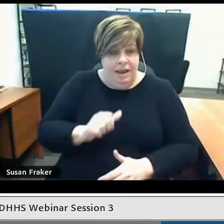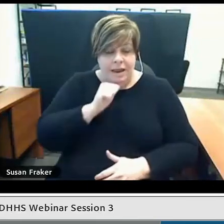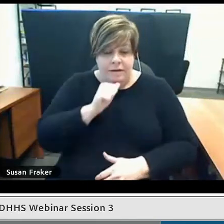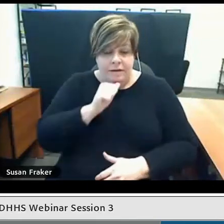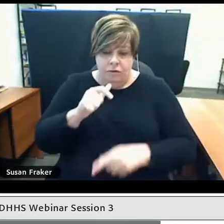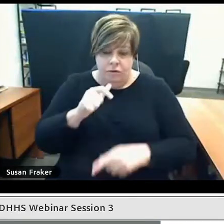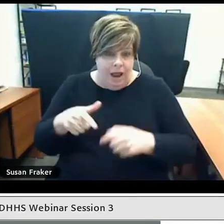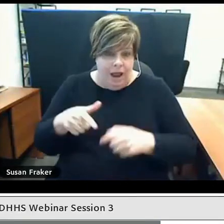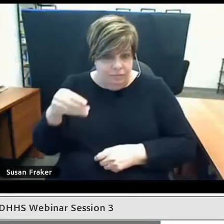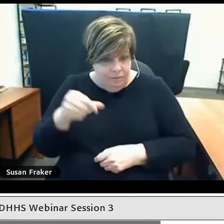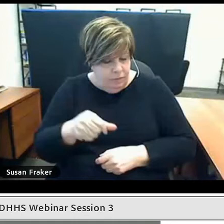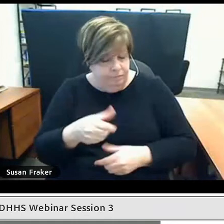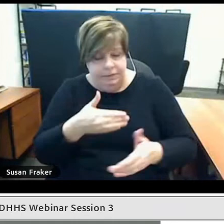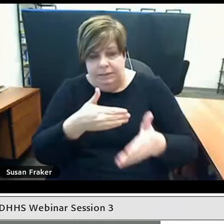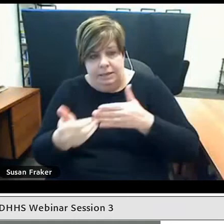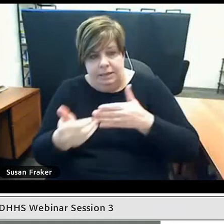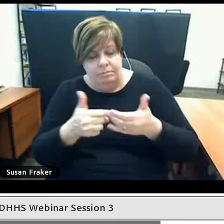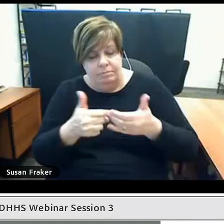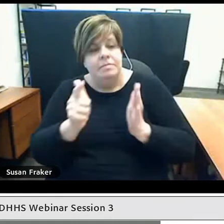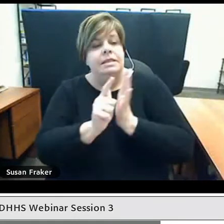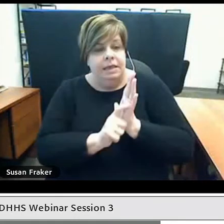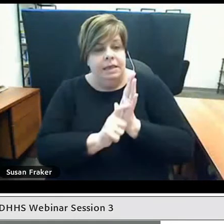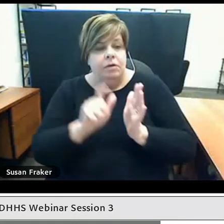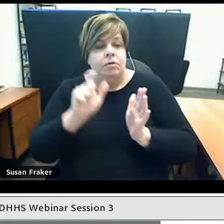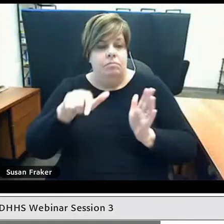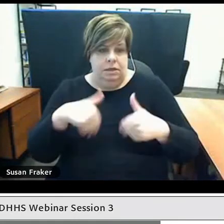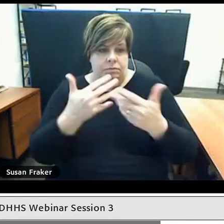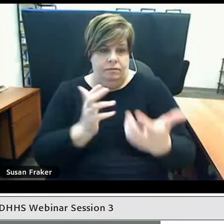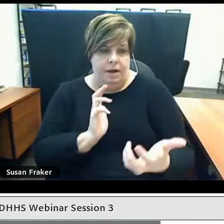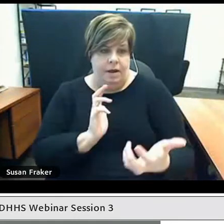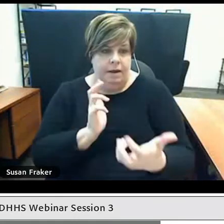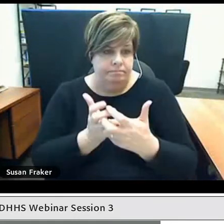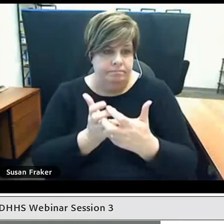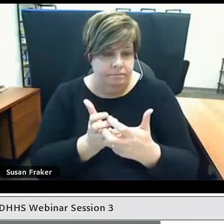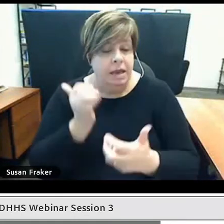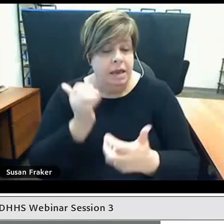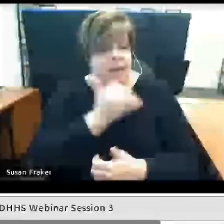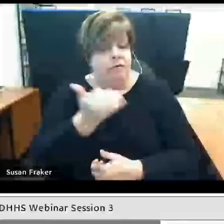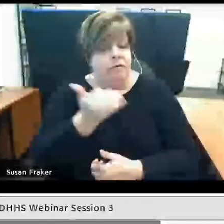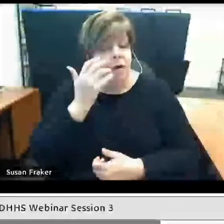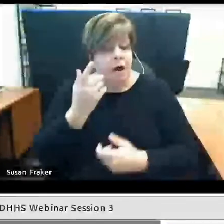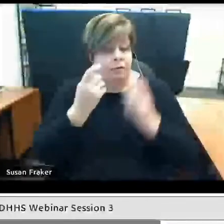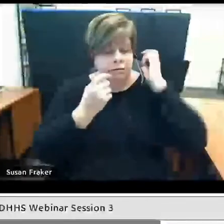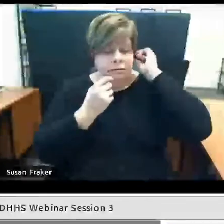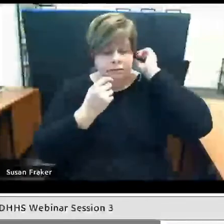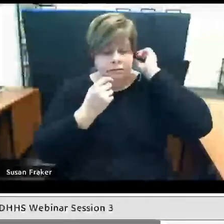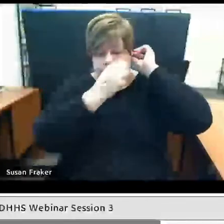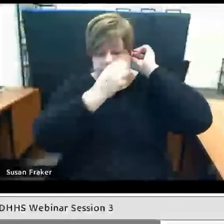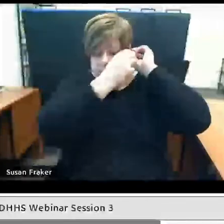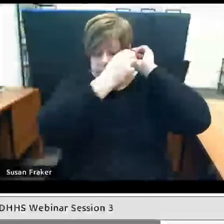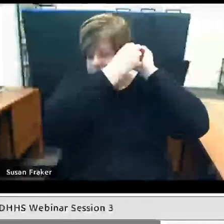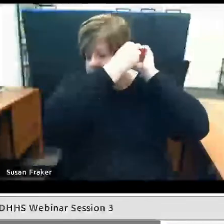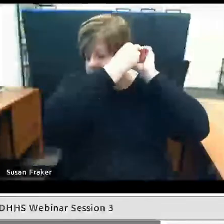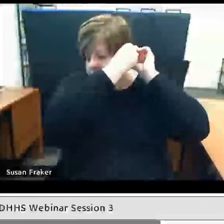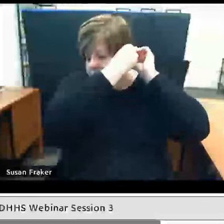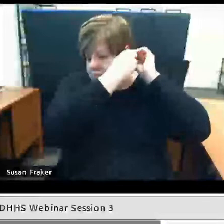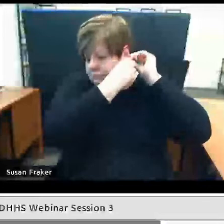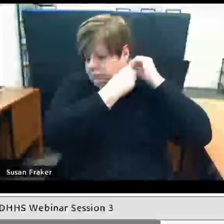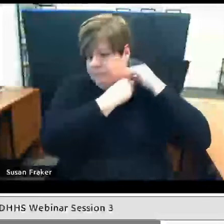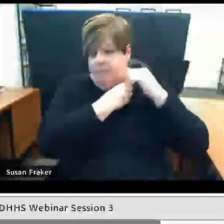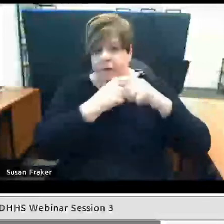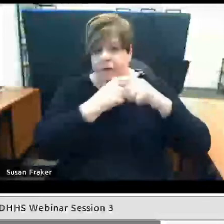are legally obligated to provide the access. And if you have more questions about that, please feel free to contact me after the webinar.